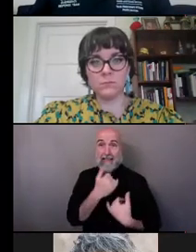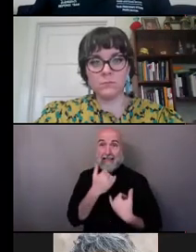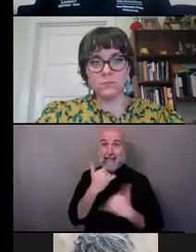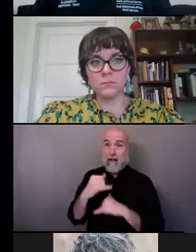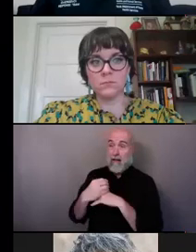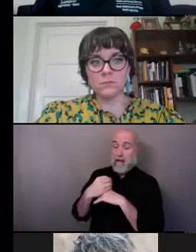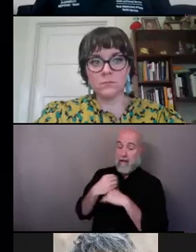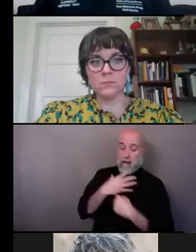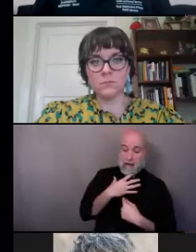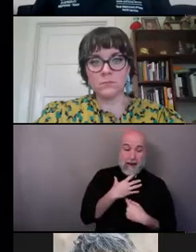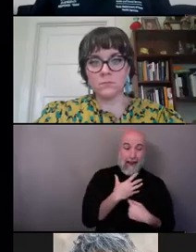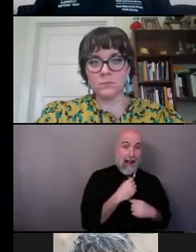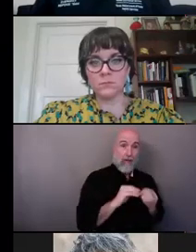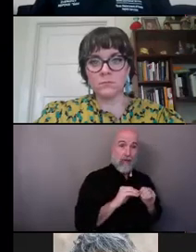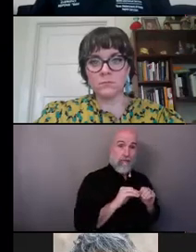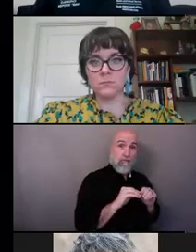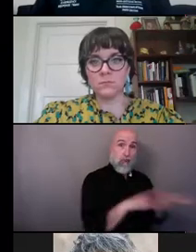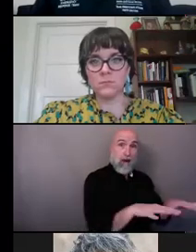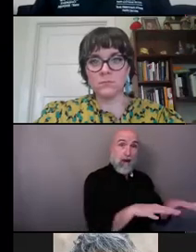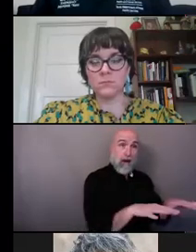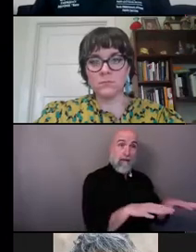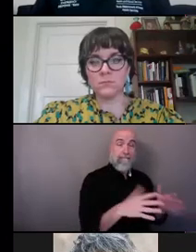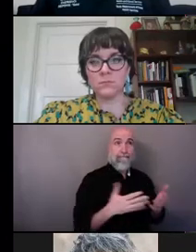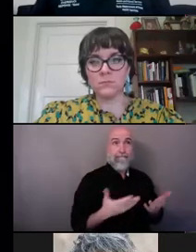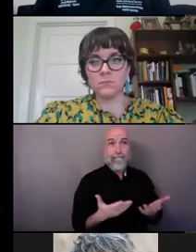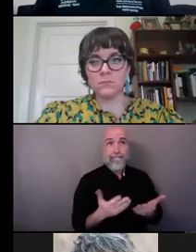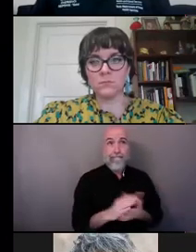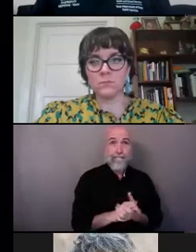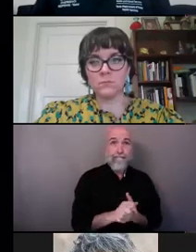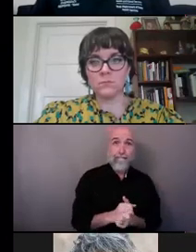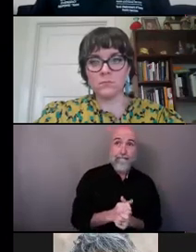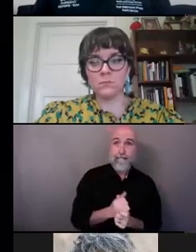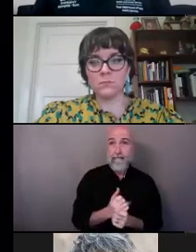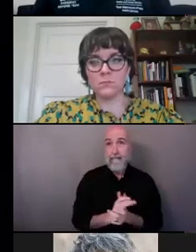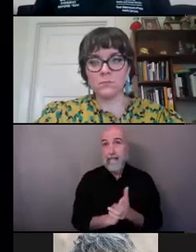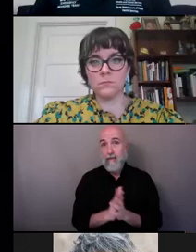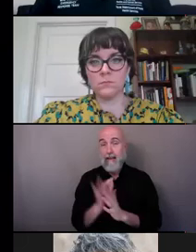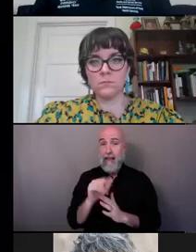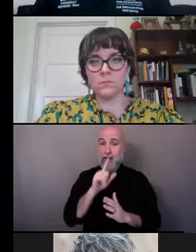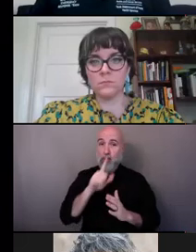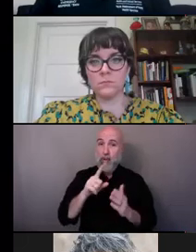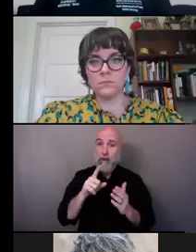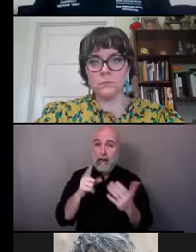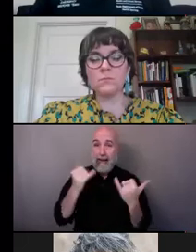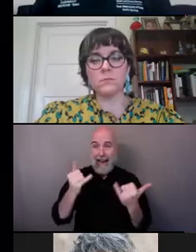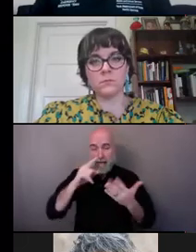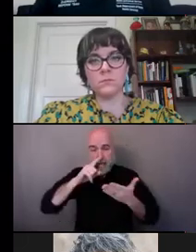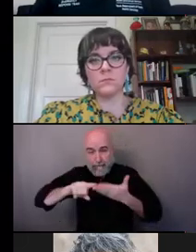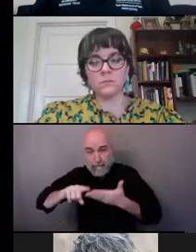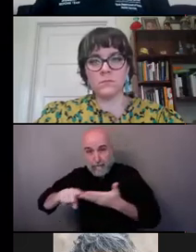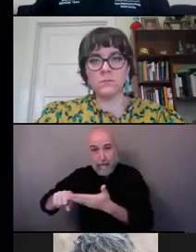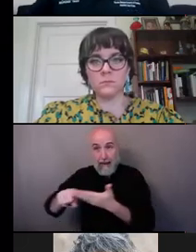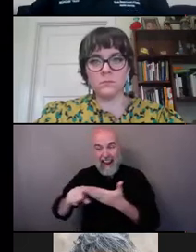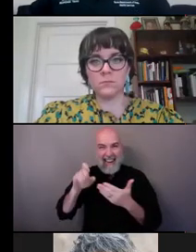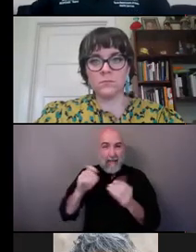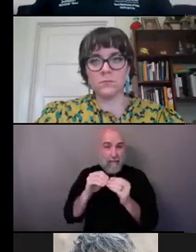be contagious to someone else, is a matter of intense scientific interest right now and continued